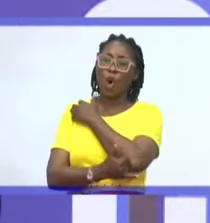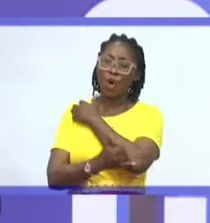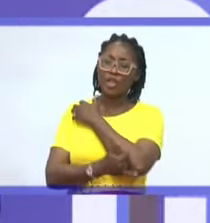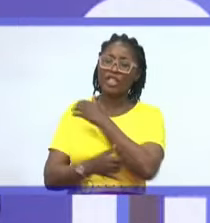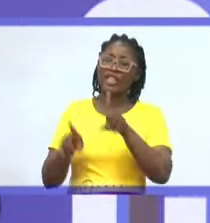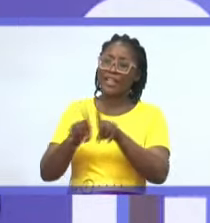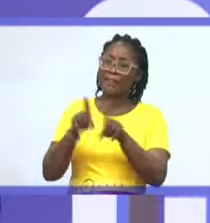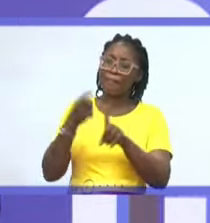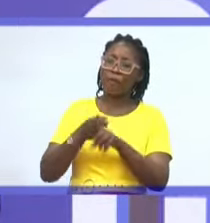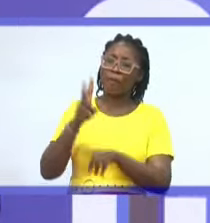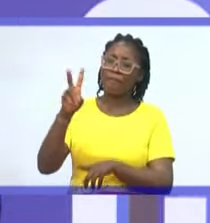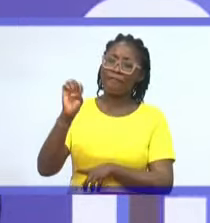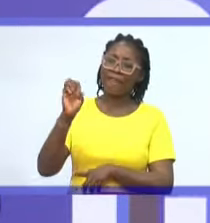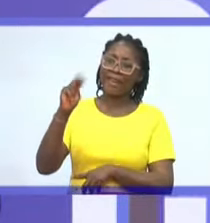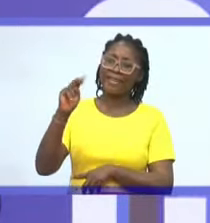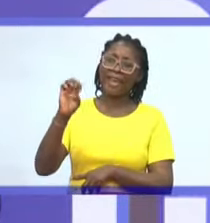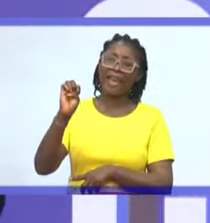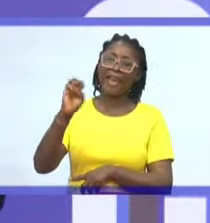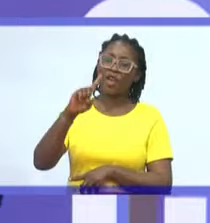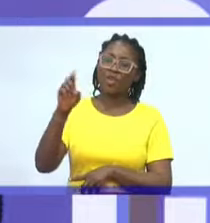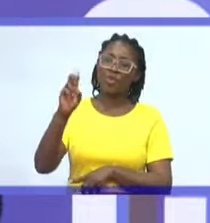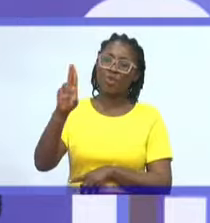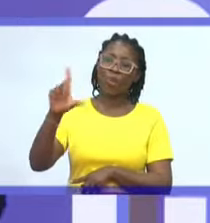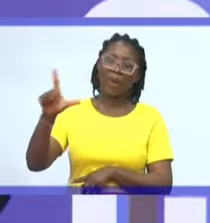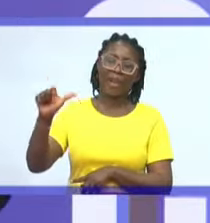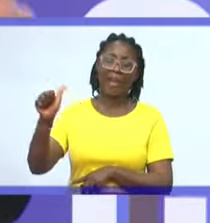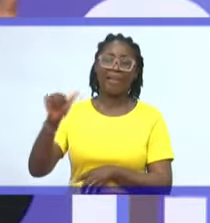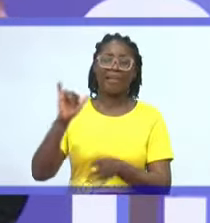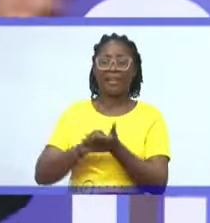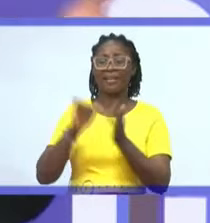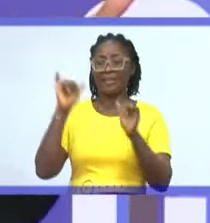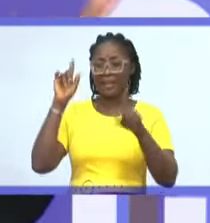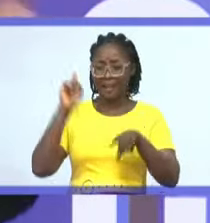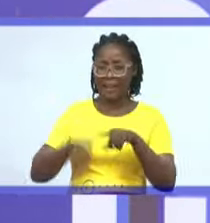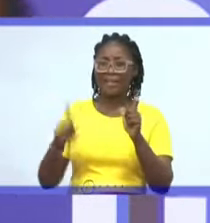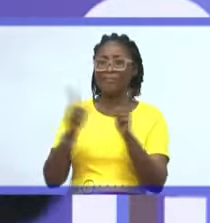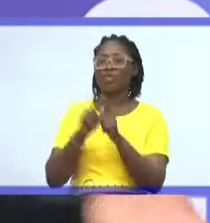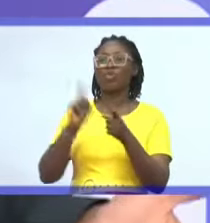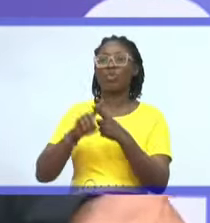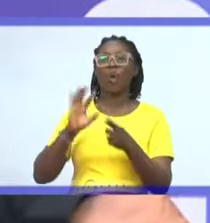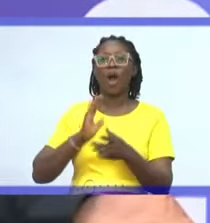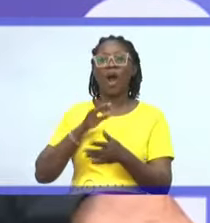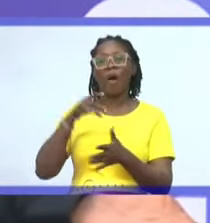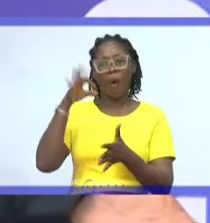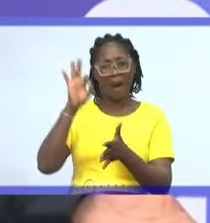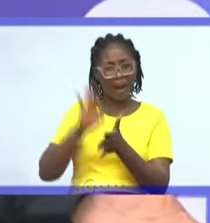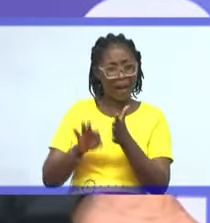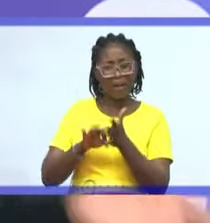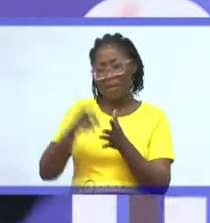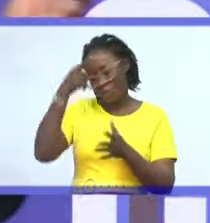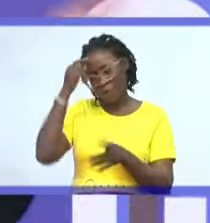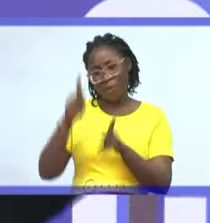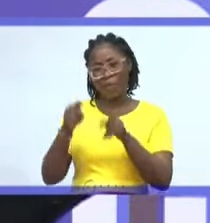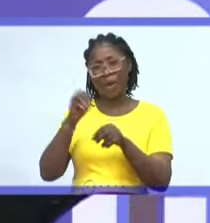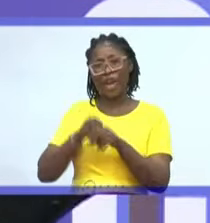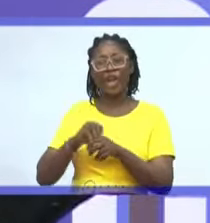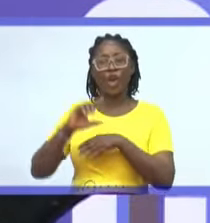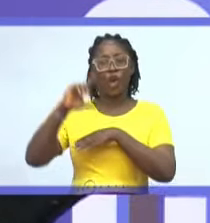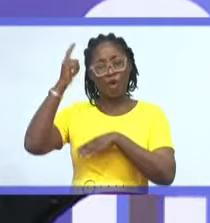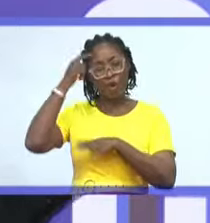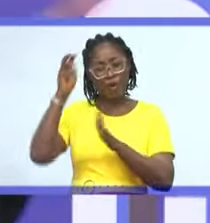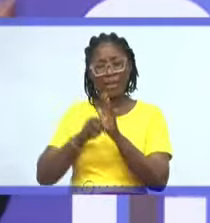not meet your quota because people in government are stealing the oil. So it is a